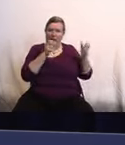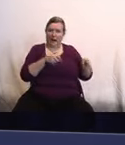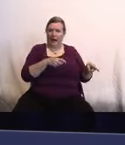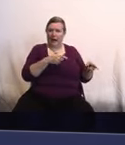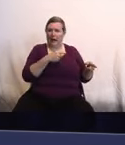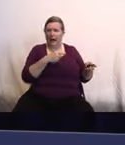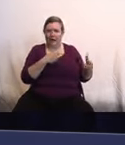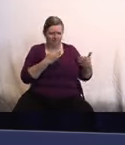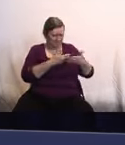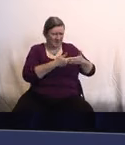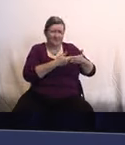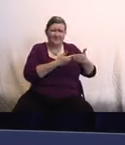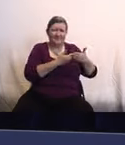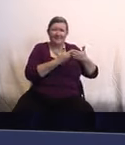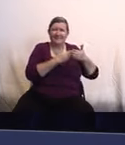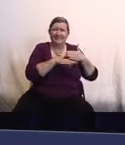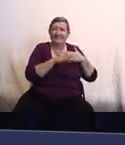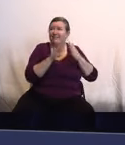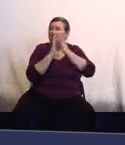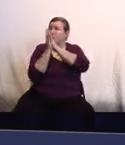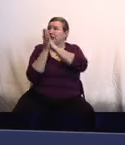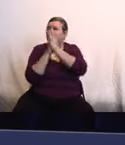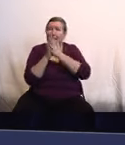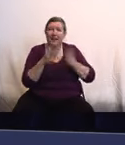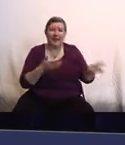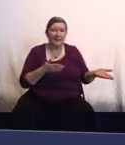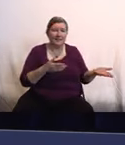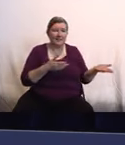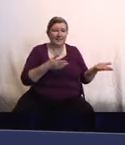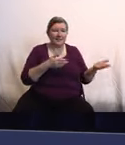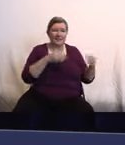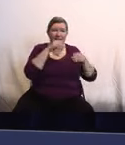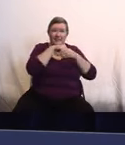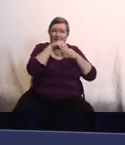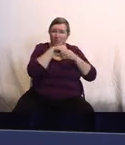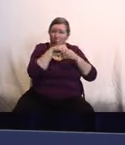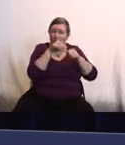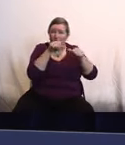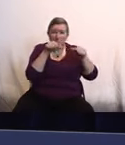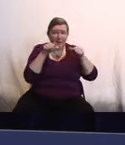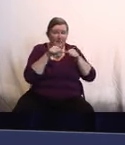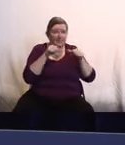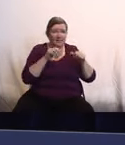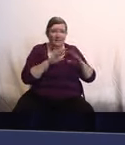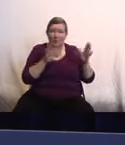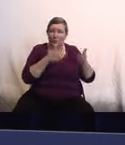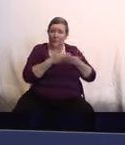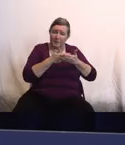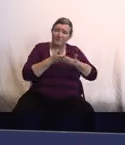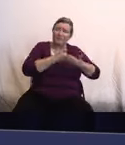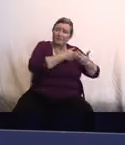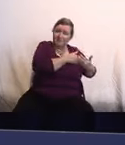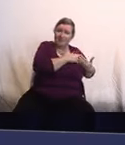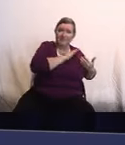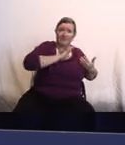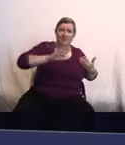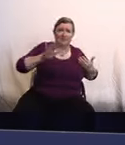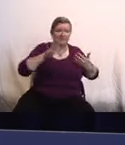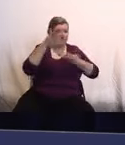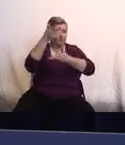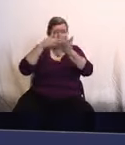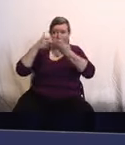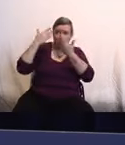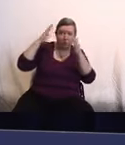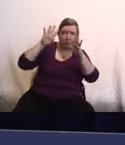very crowded, particularly indoor spaces. They should not be in crowds where you don't know who's